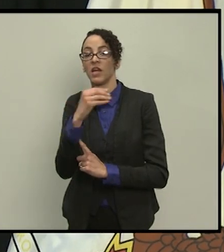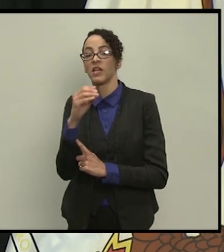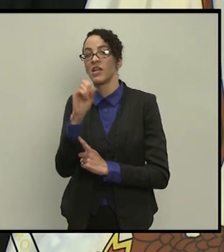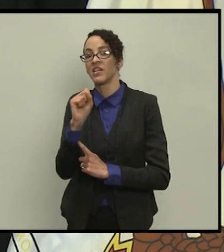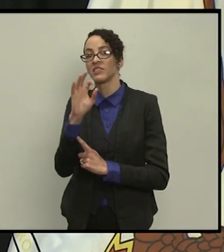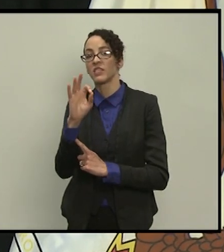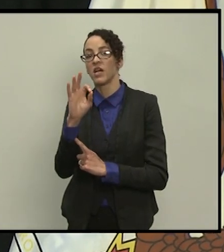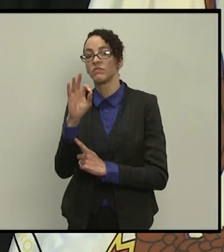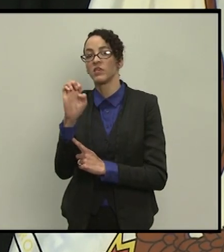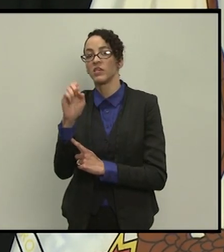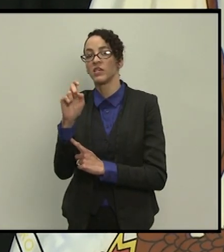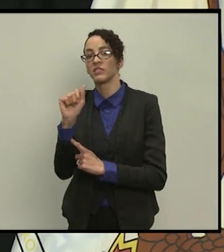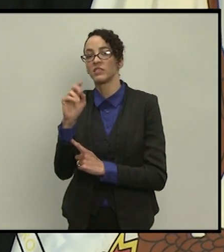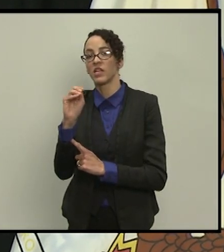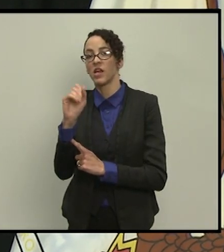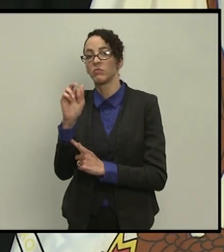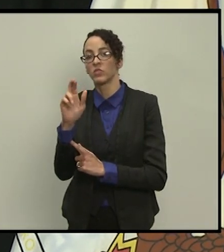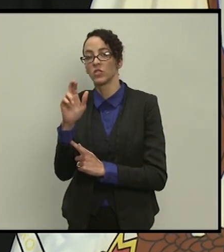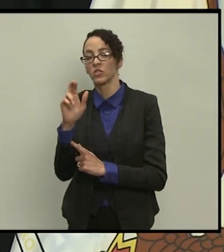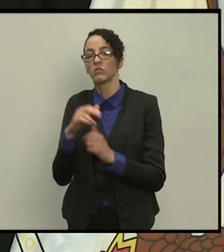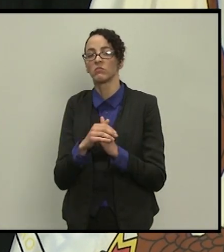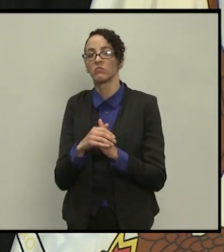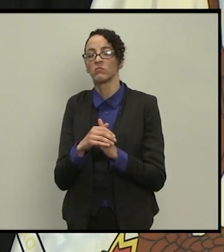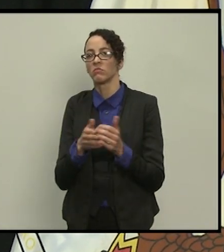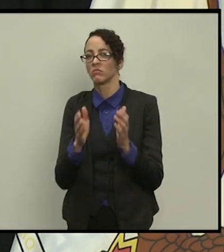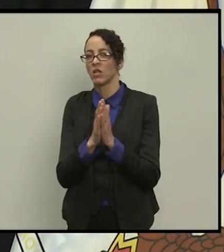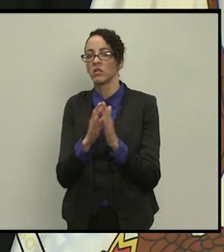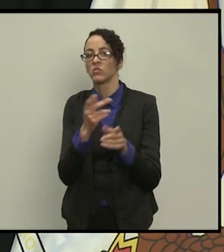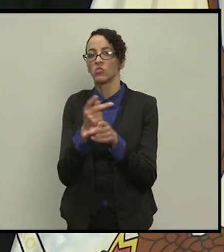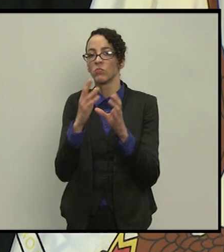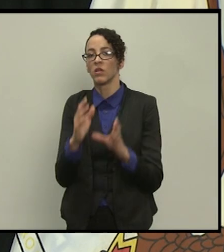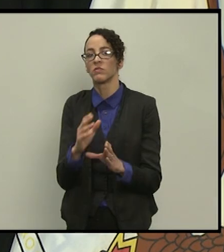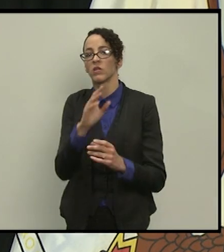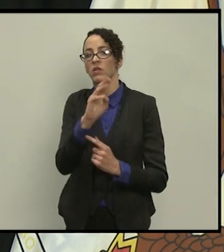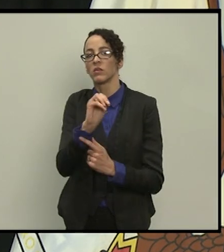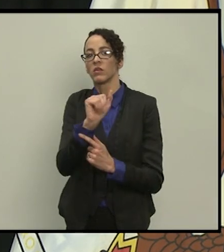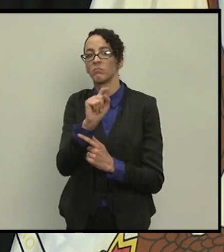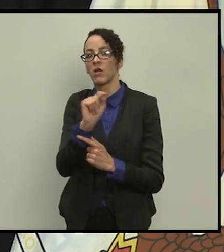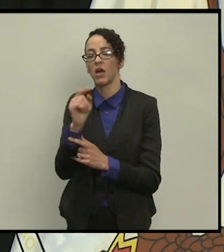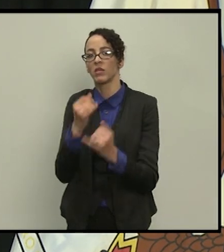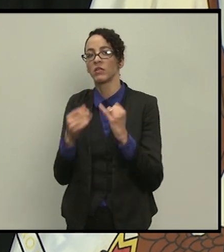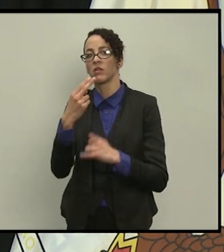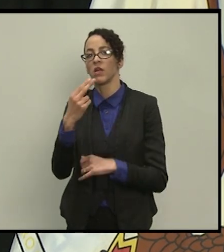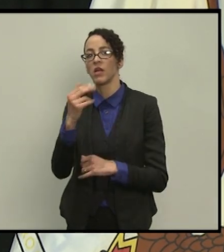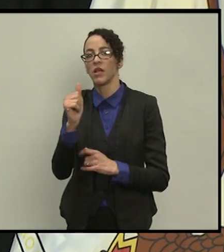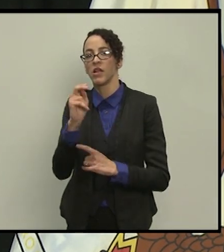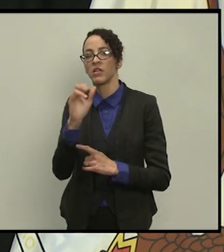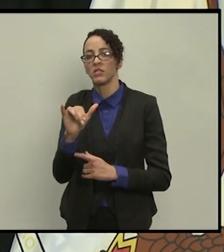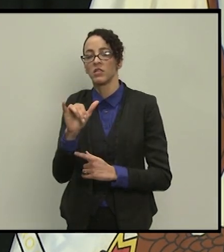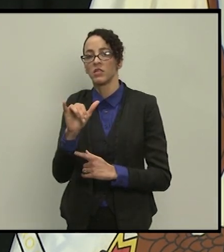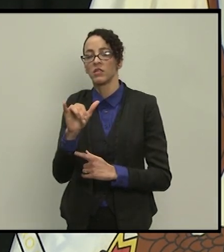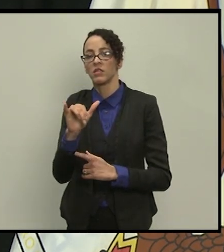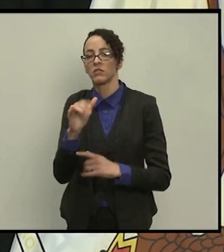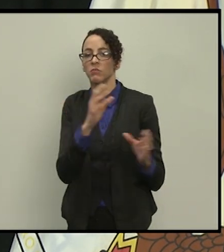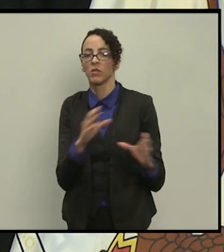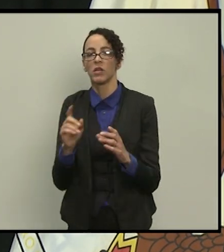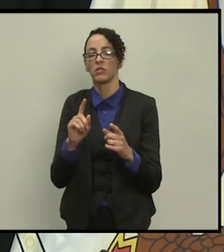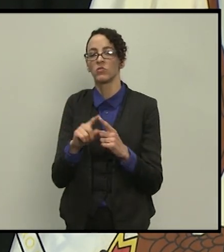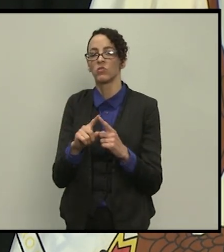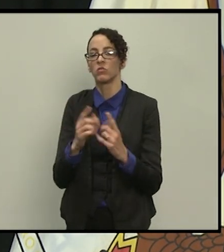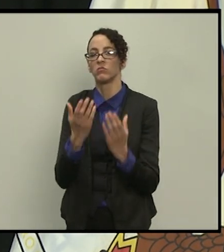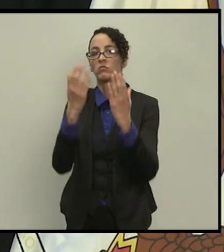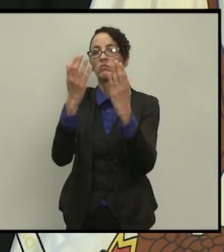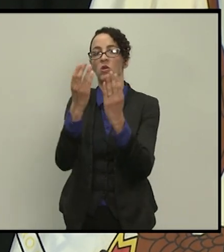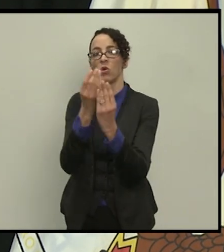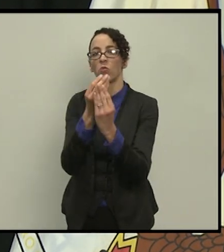Examiner. Supervisor Matt Haney plans to introduce a resolution urging the Department of Public Health and the Department of Homelessness and